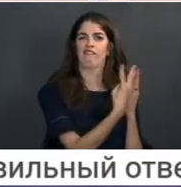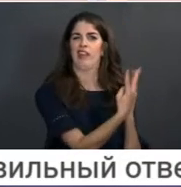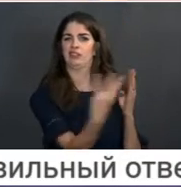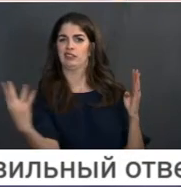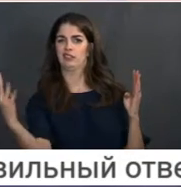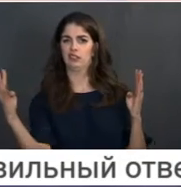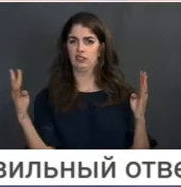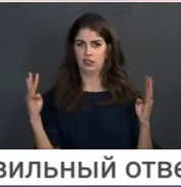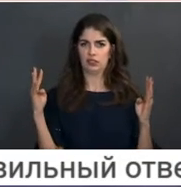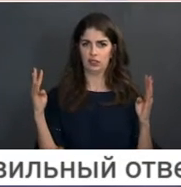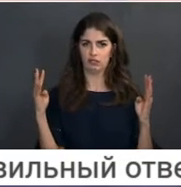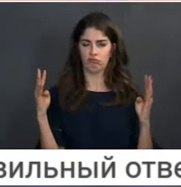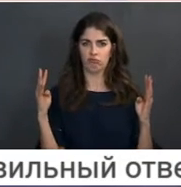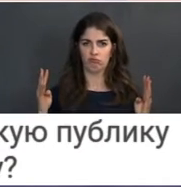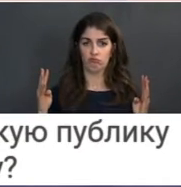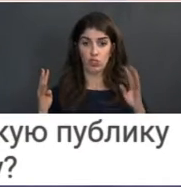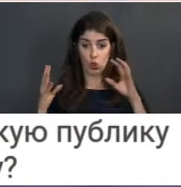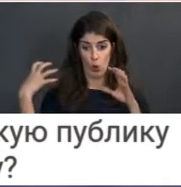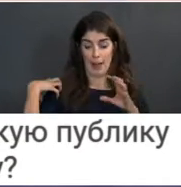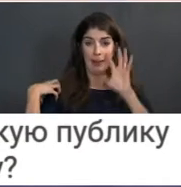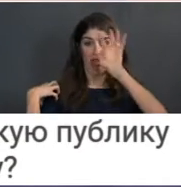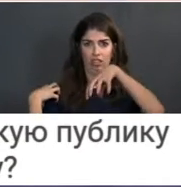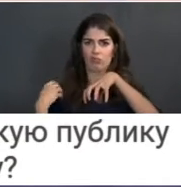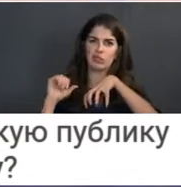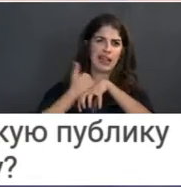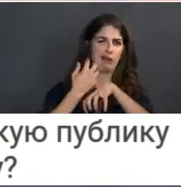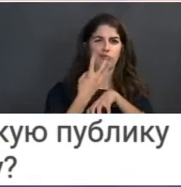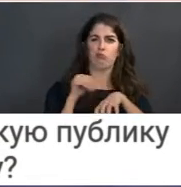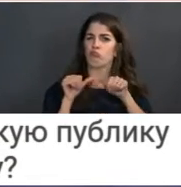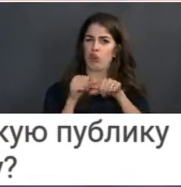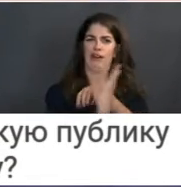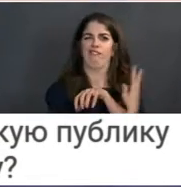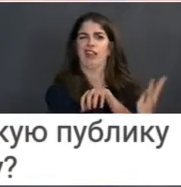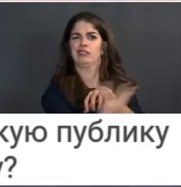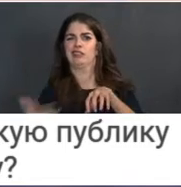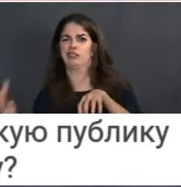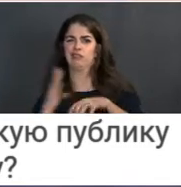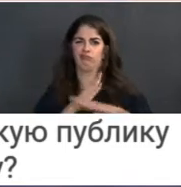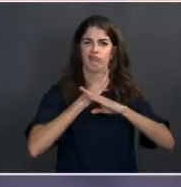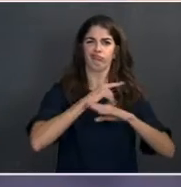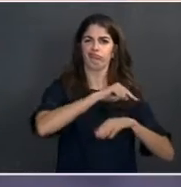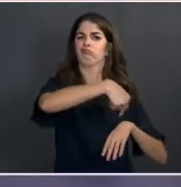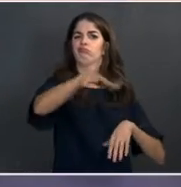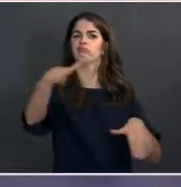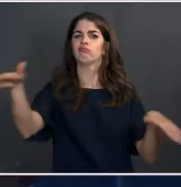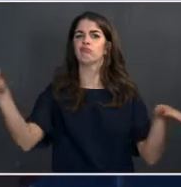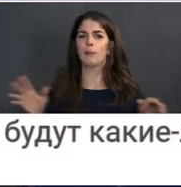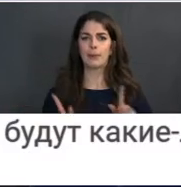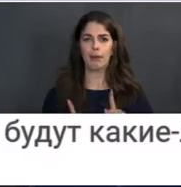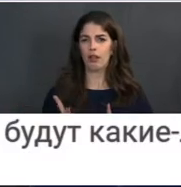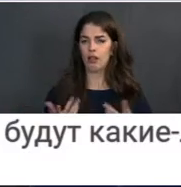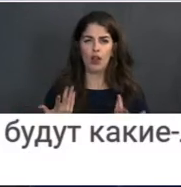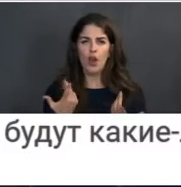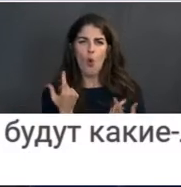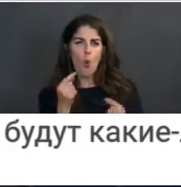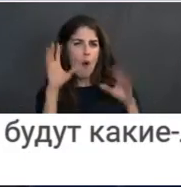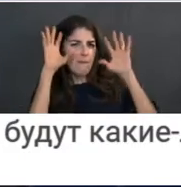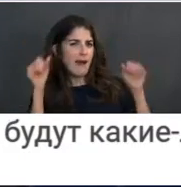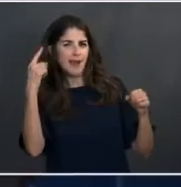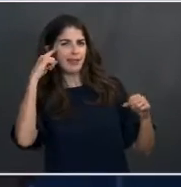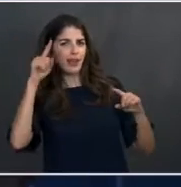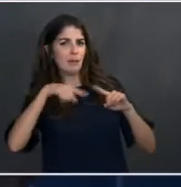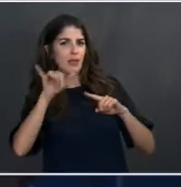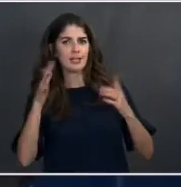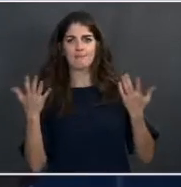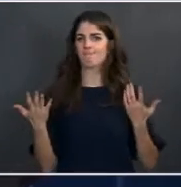if permanent fencing is the right answer, or does it project the wrong picture to the American public? I'm not sure we're going to have